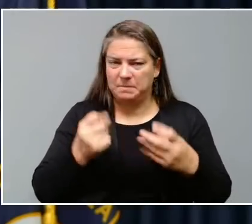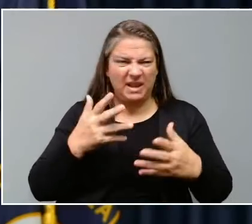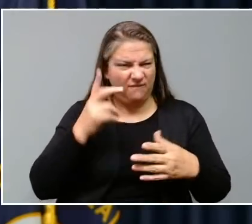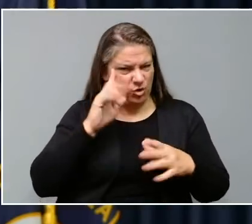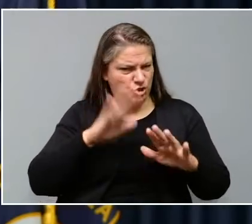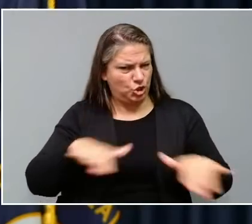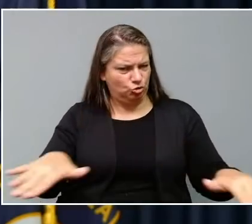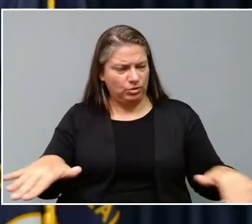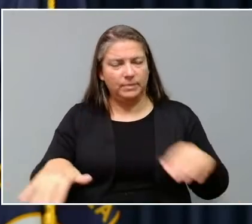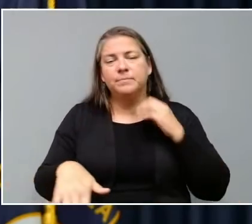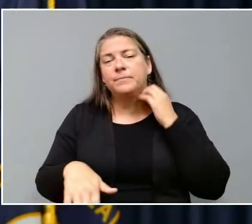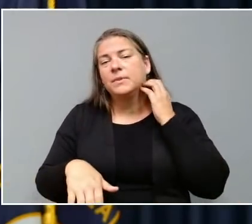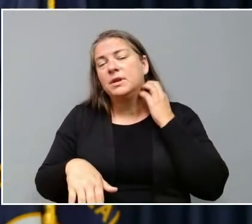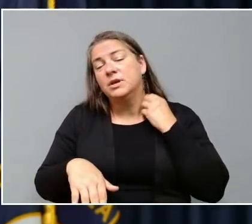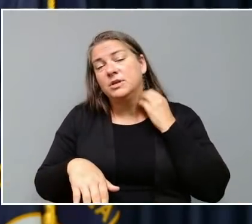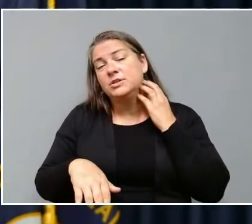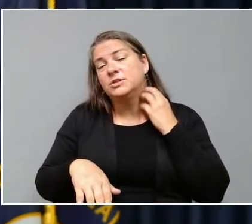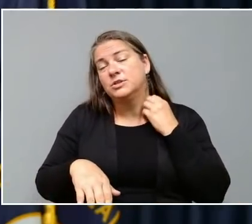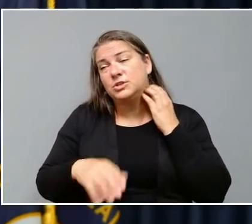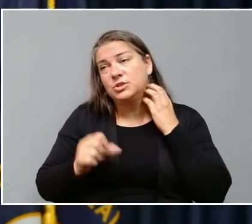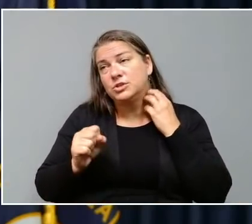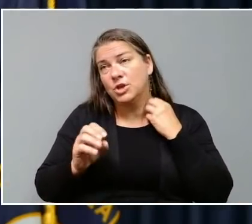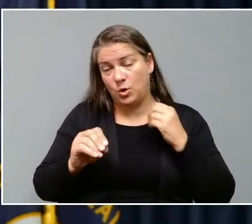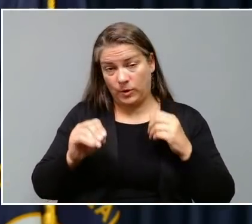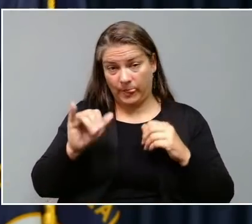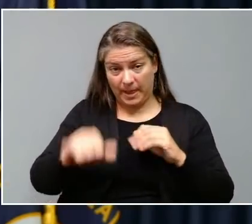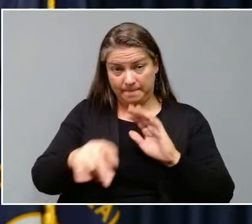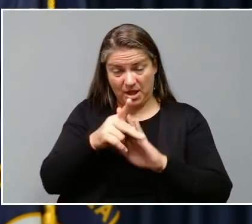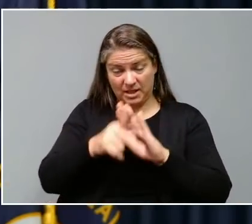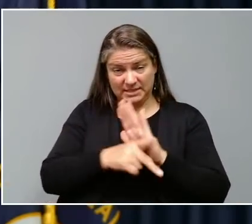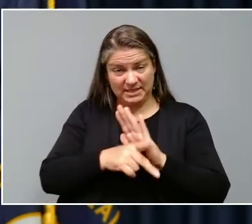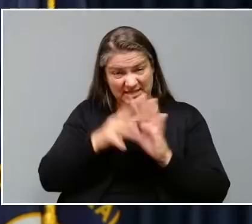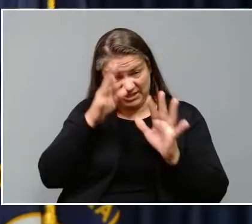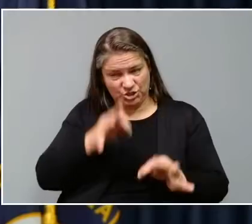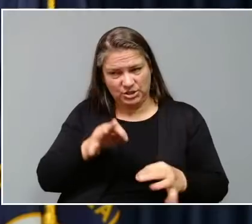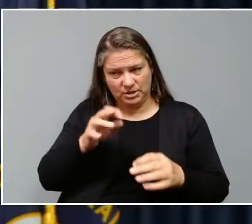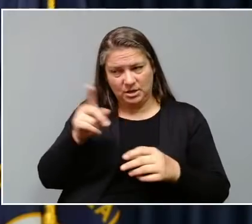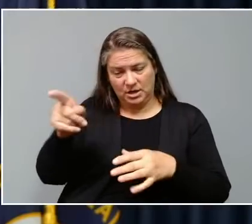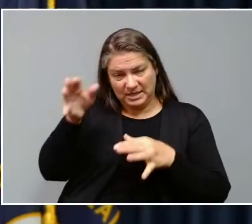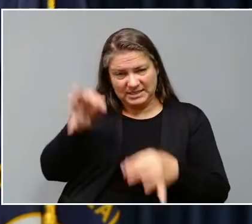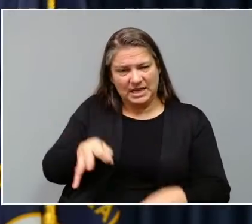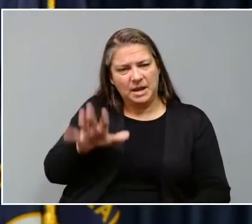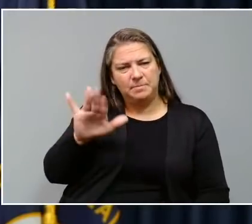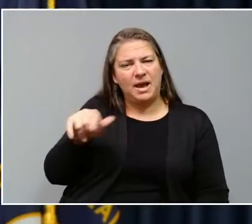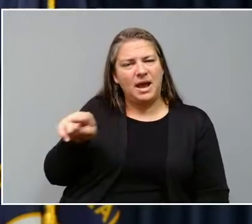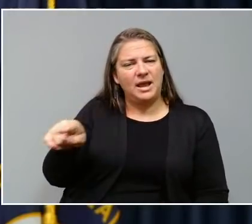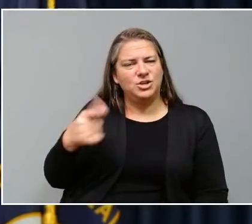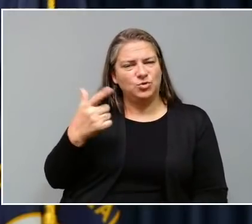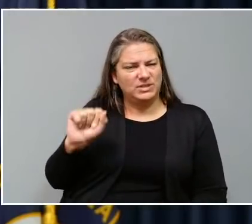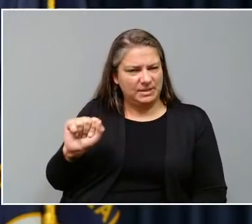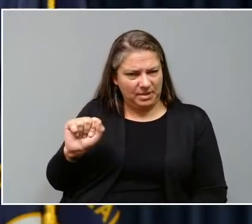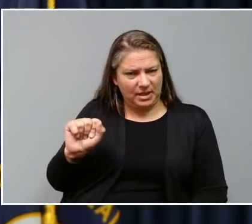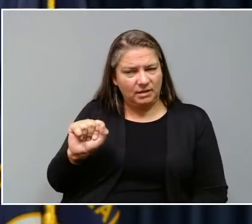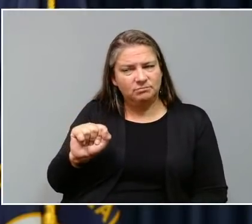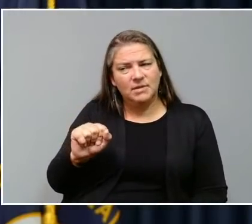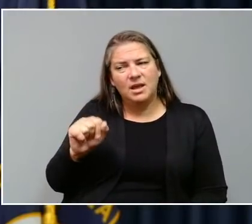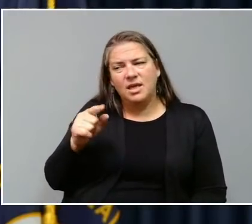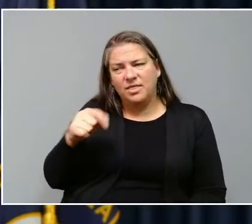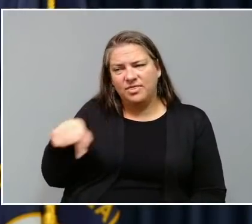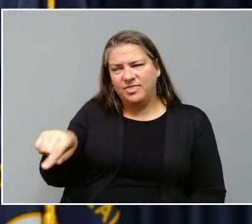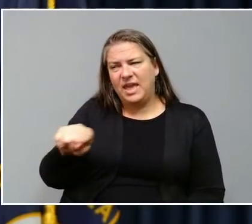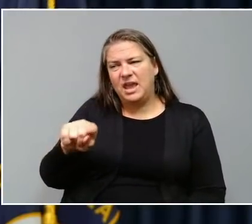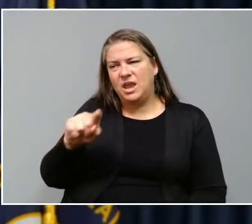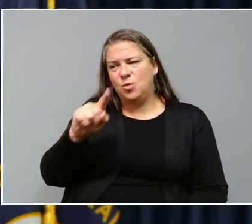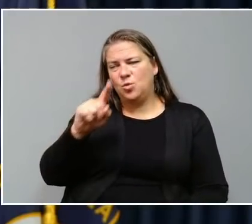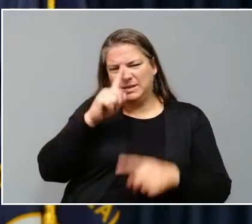think the policy decision that'll be made by the General Assembly, or at least the latitude on that, is really going to determine the type of flu season